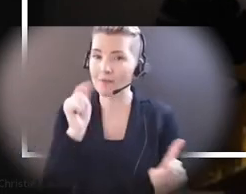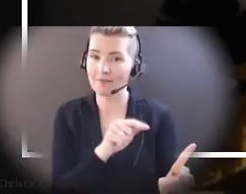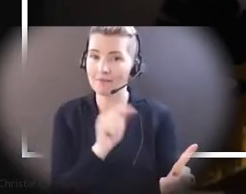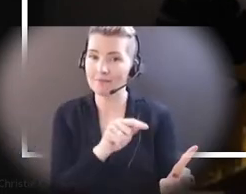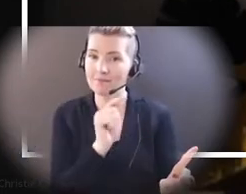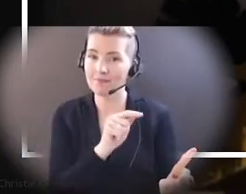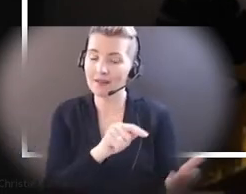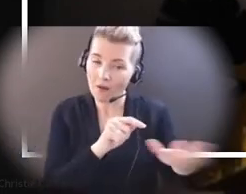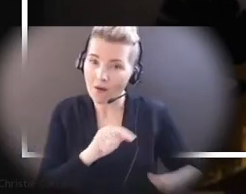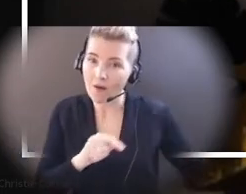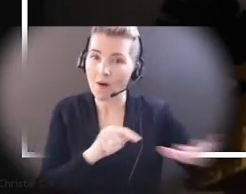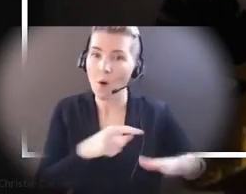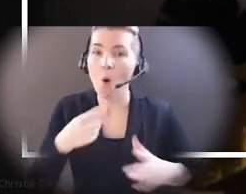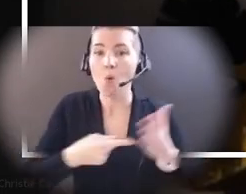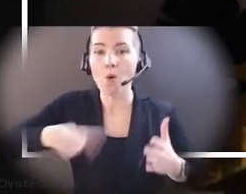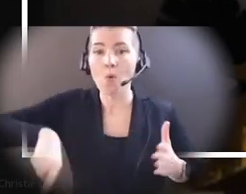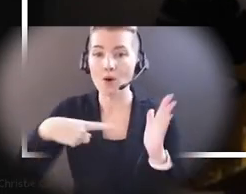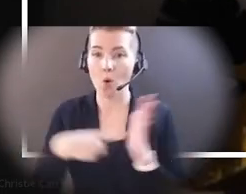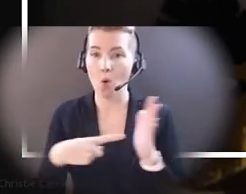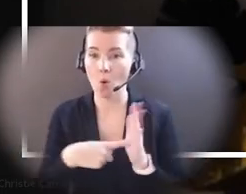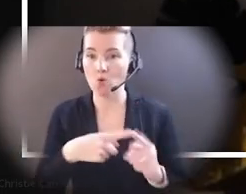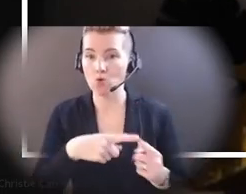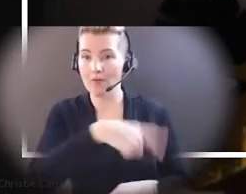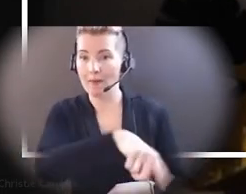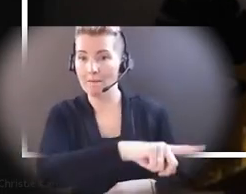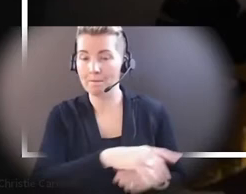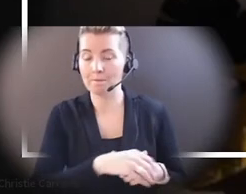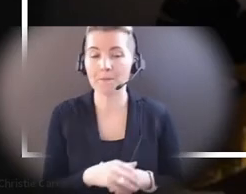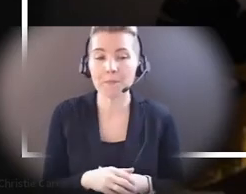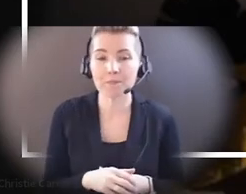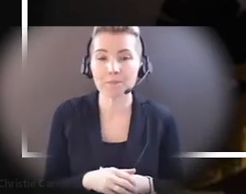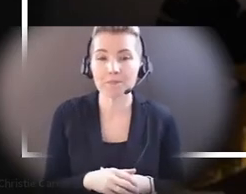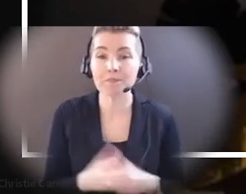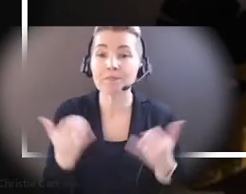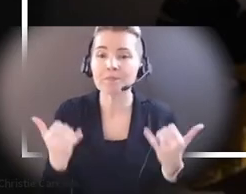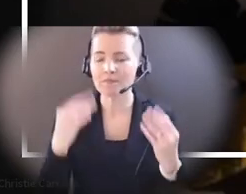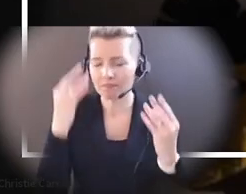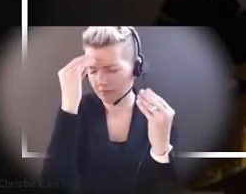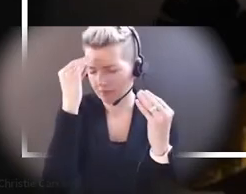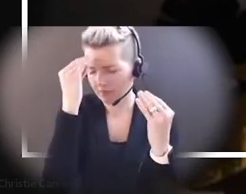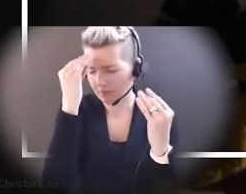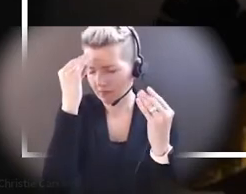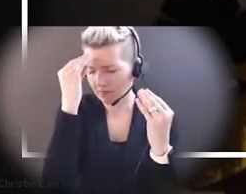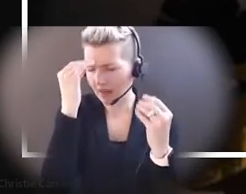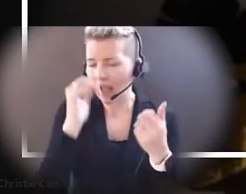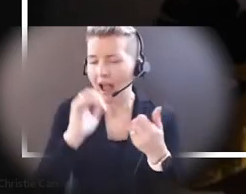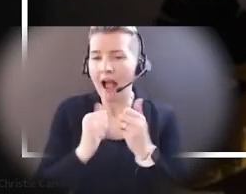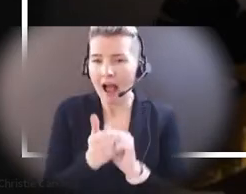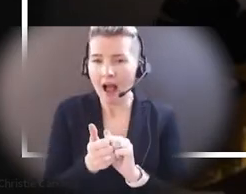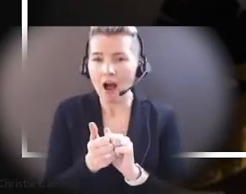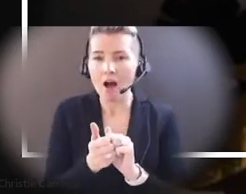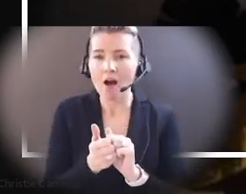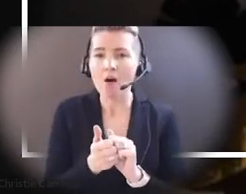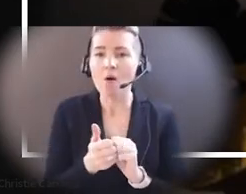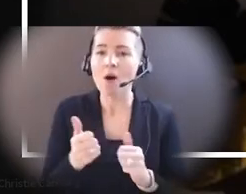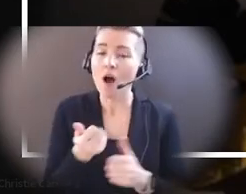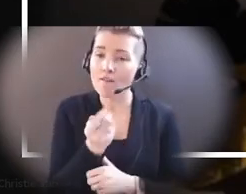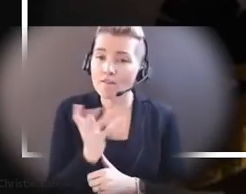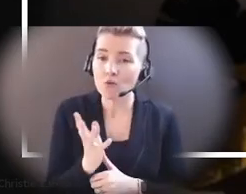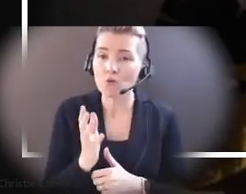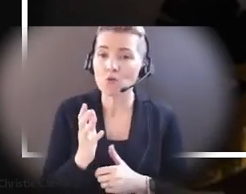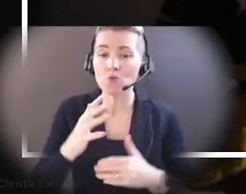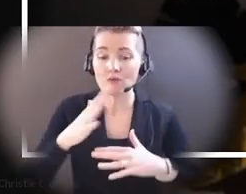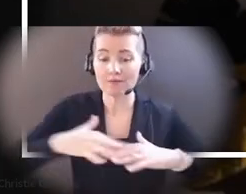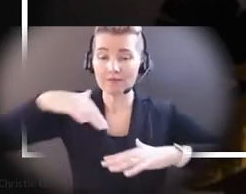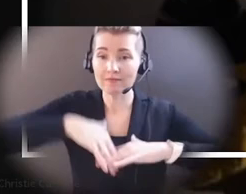incalculable debt we owe. Before I pass the mic on, let's take a minute to think about how a few of the Indigenous communities